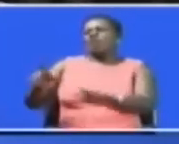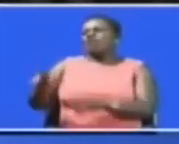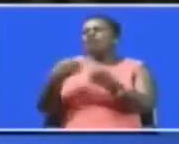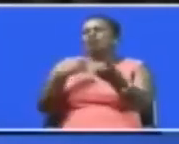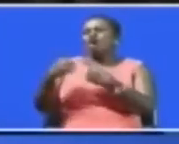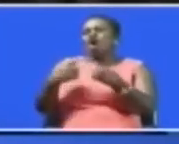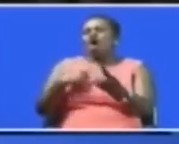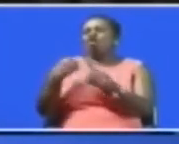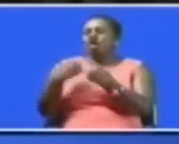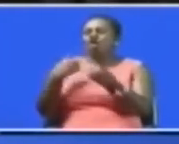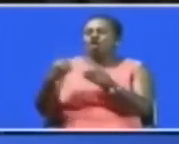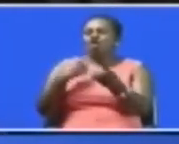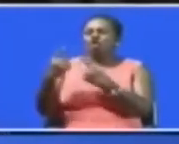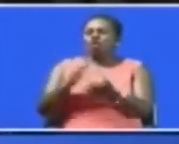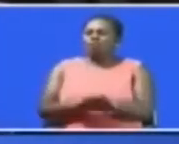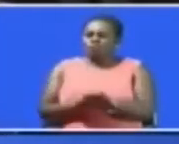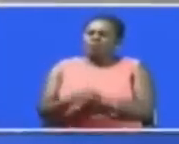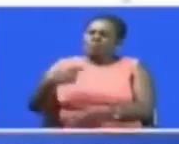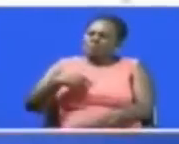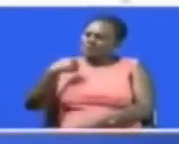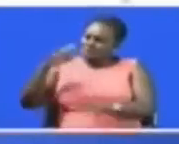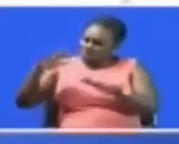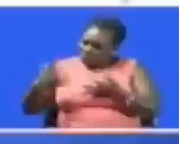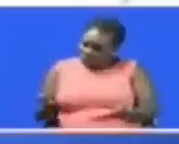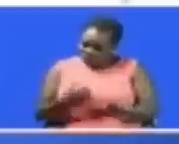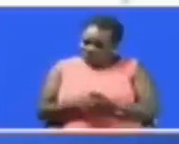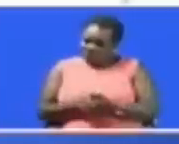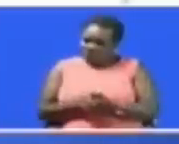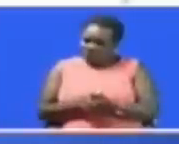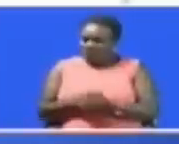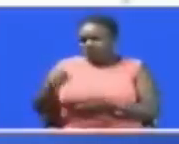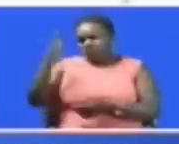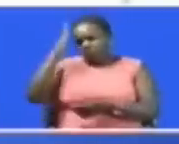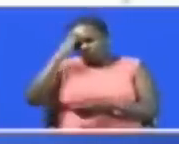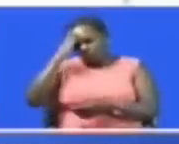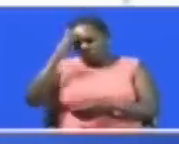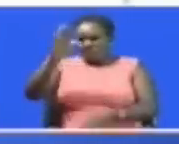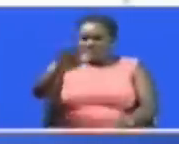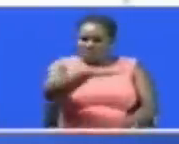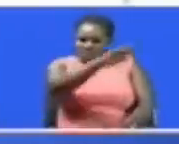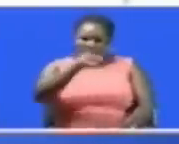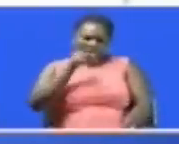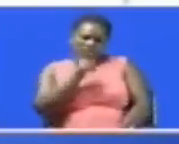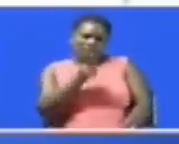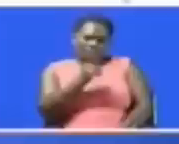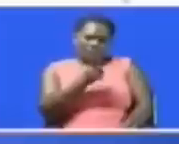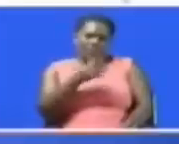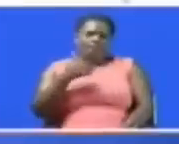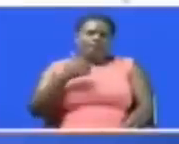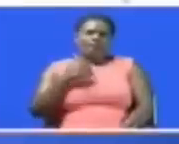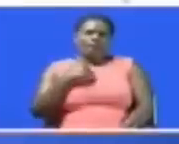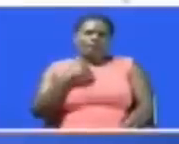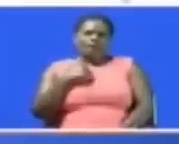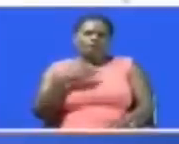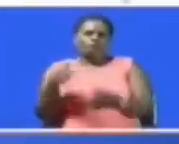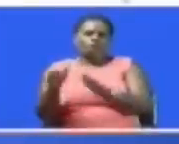talk until we go home. What I'm saying is this, you know, in parliament, they